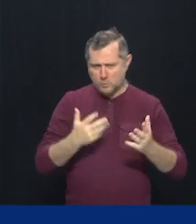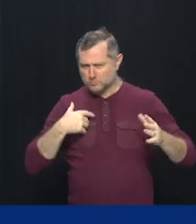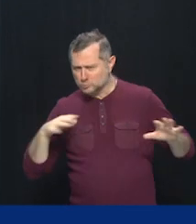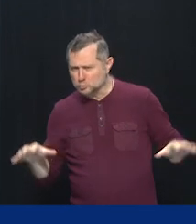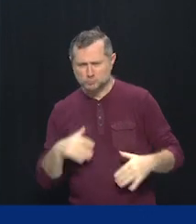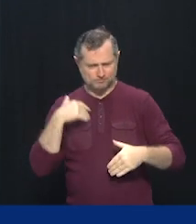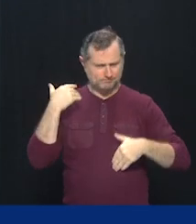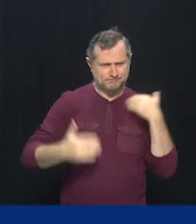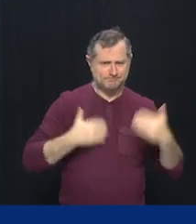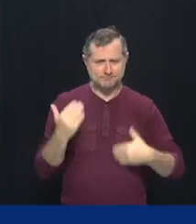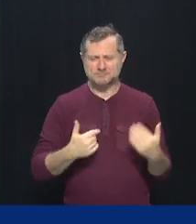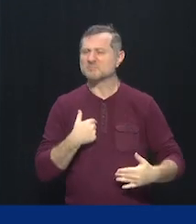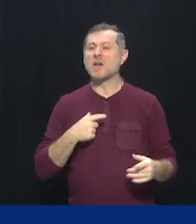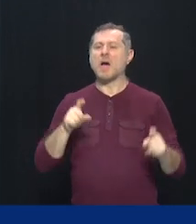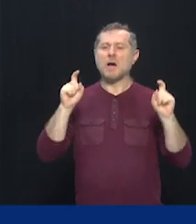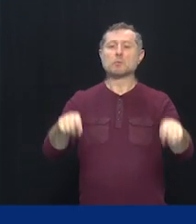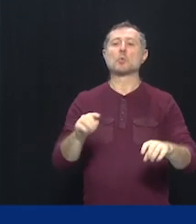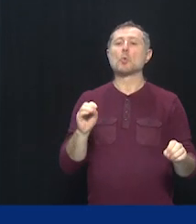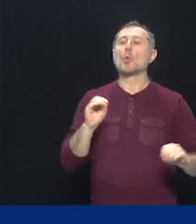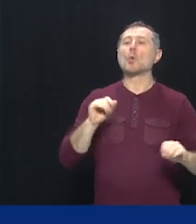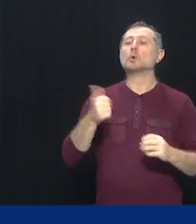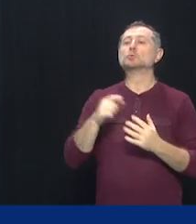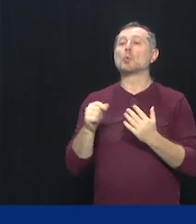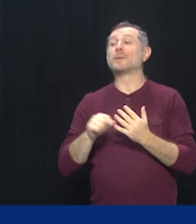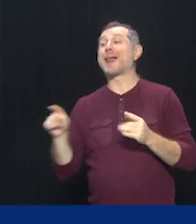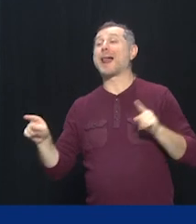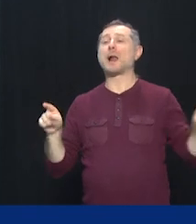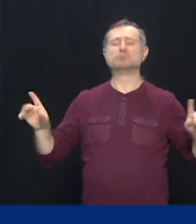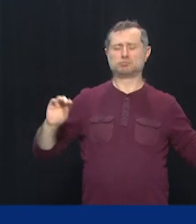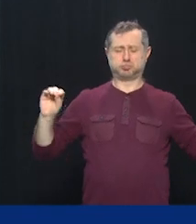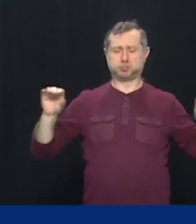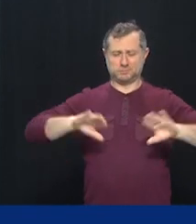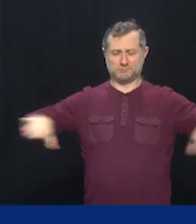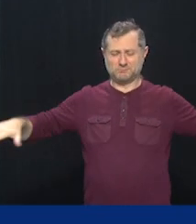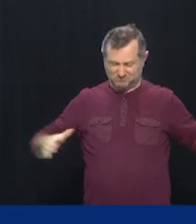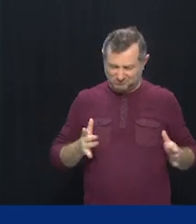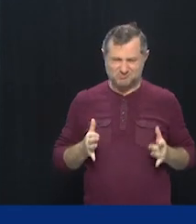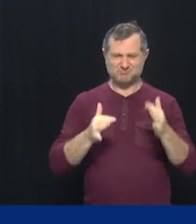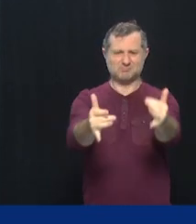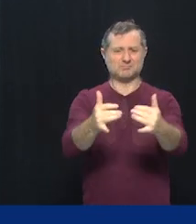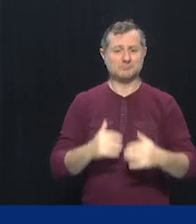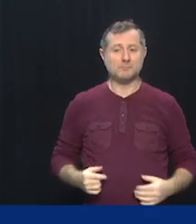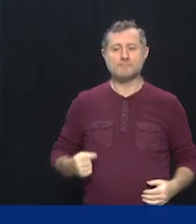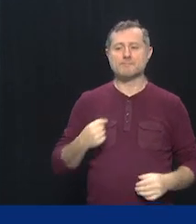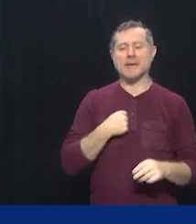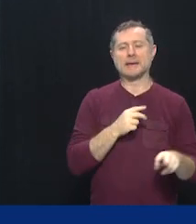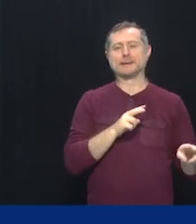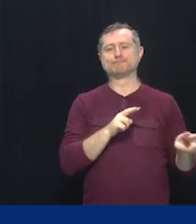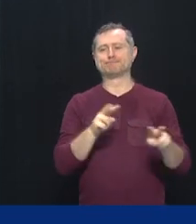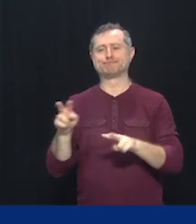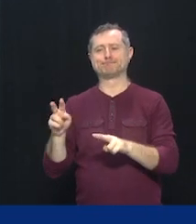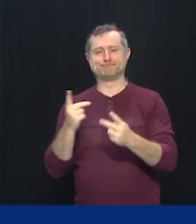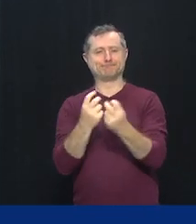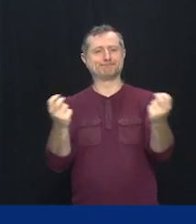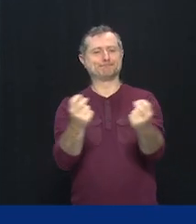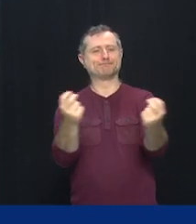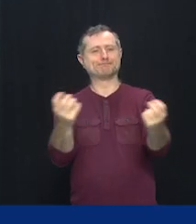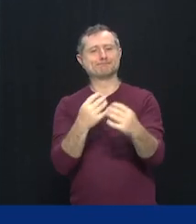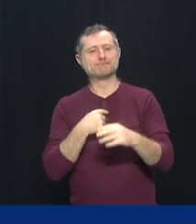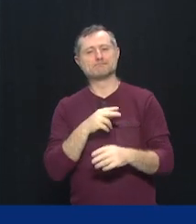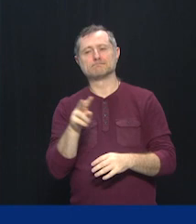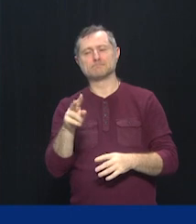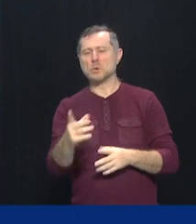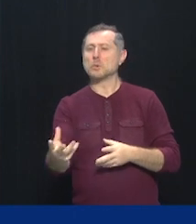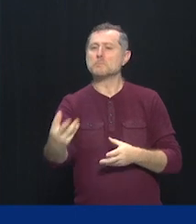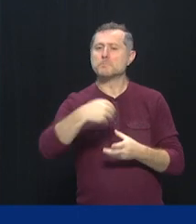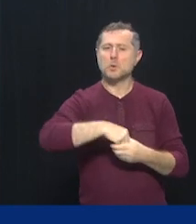have to. We have no choice. And I look upon all of you for being part of this